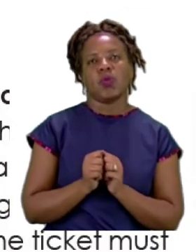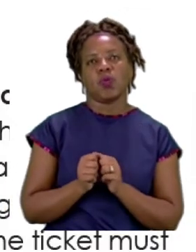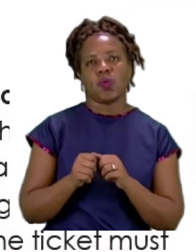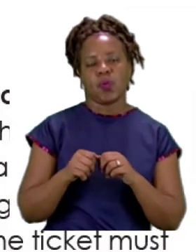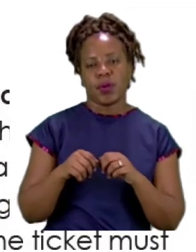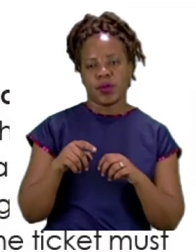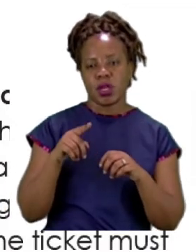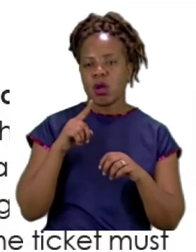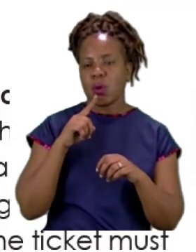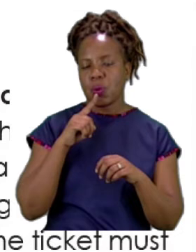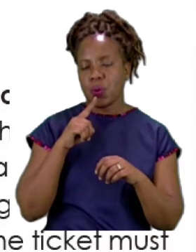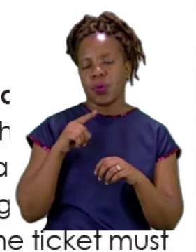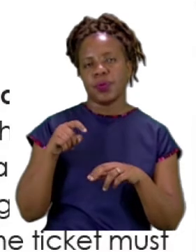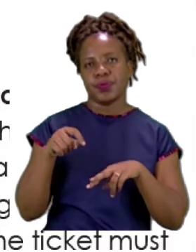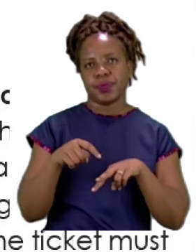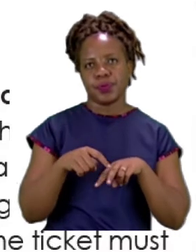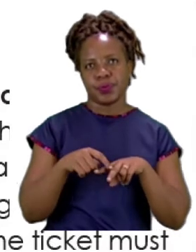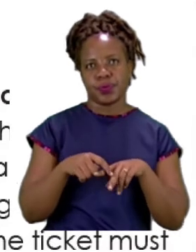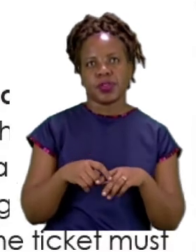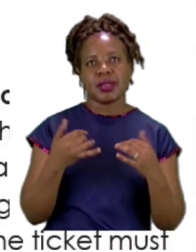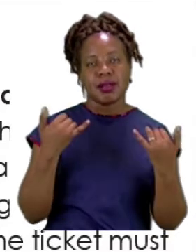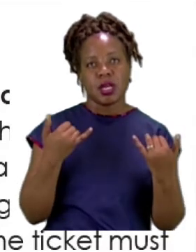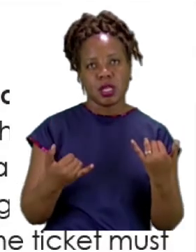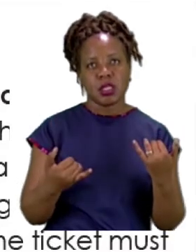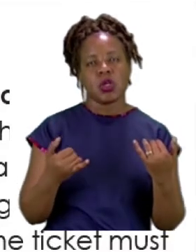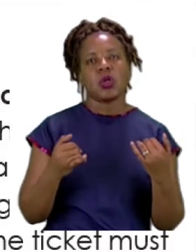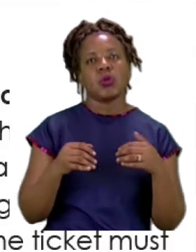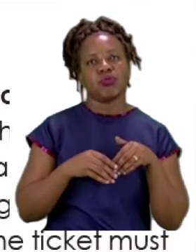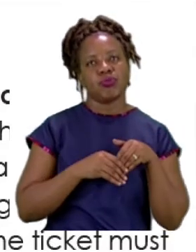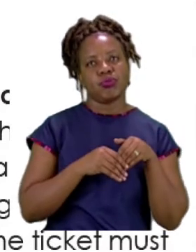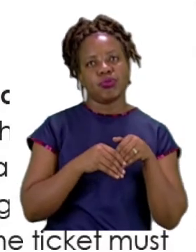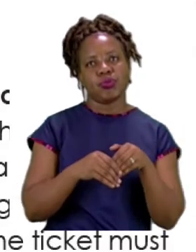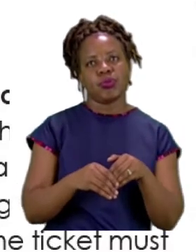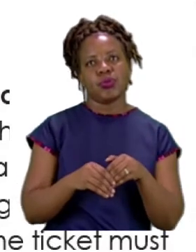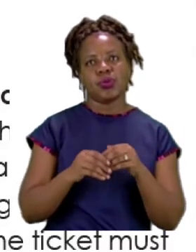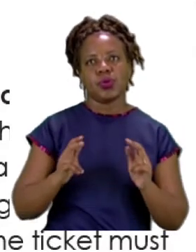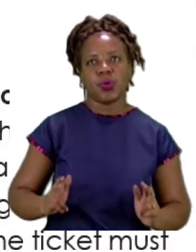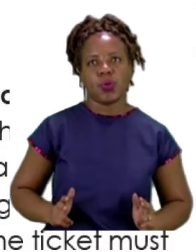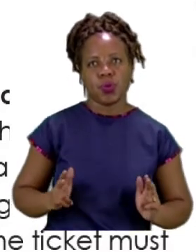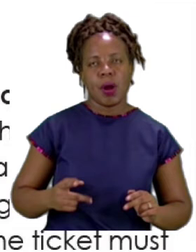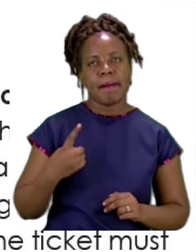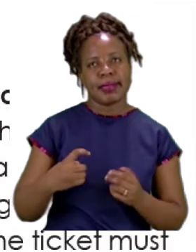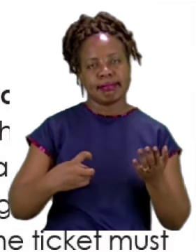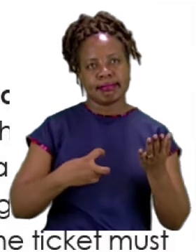train, but the ticket must be paid at the main ticket stall.